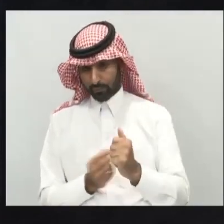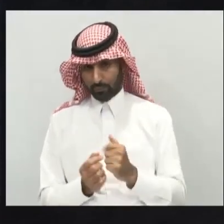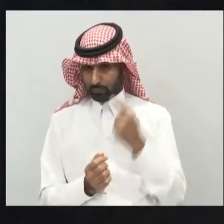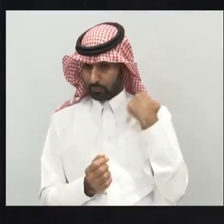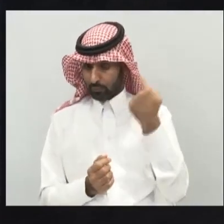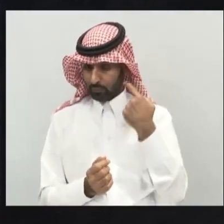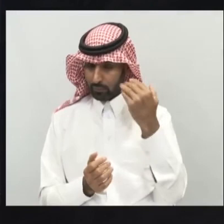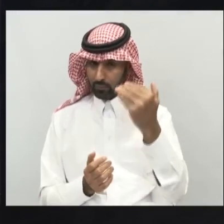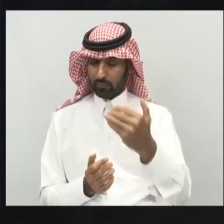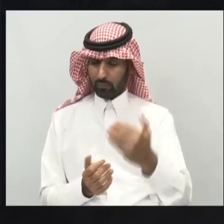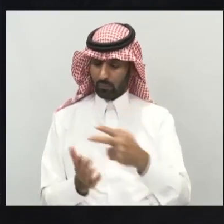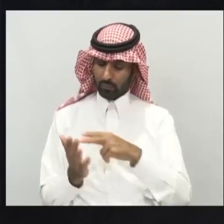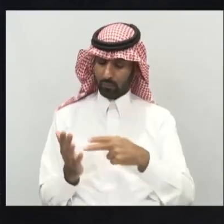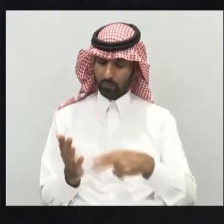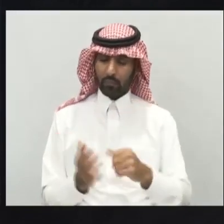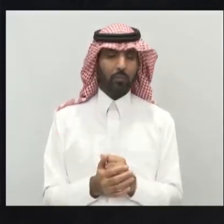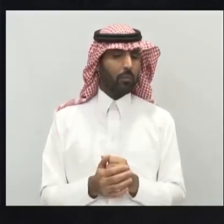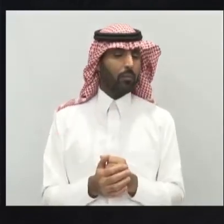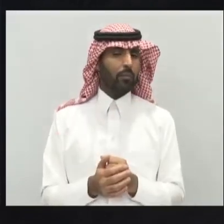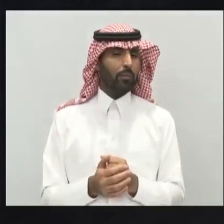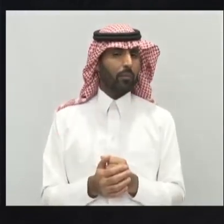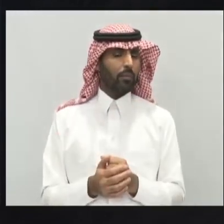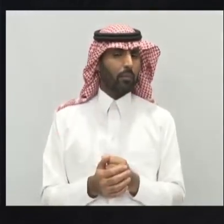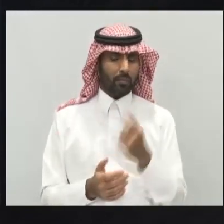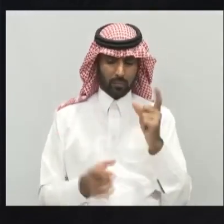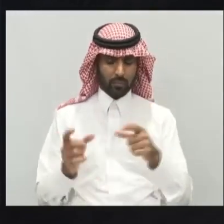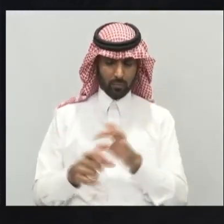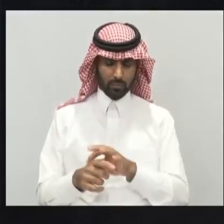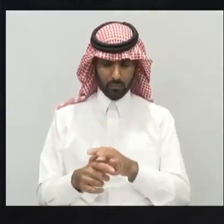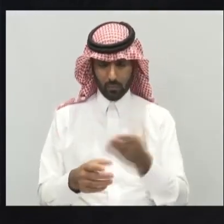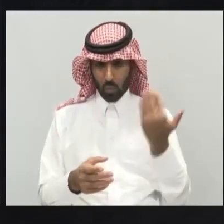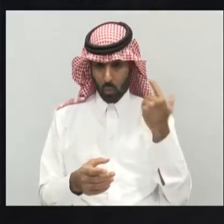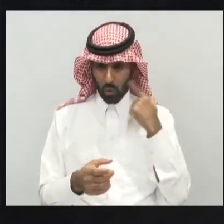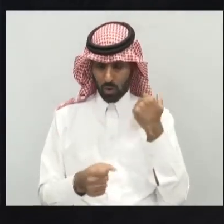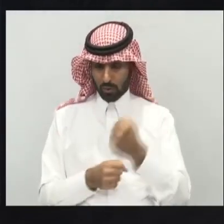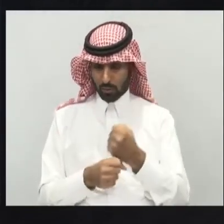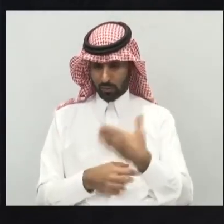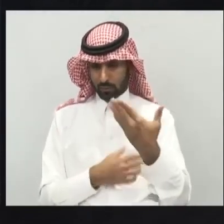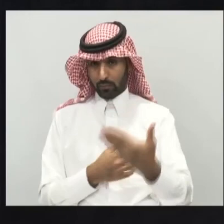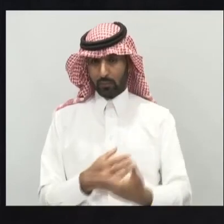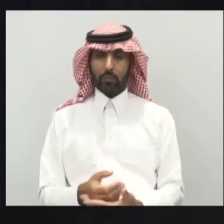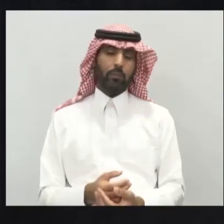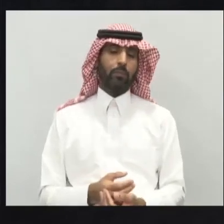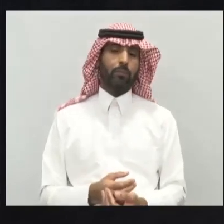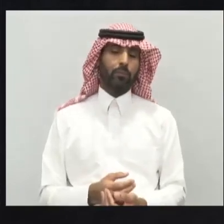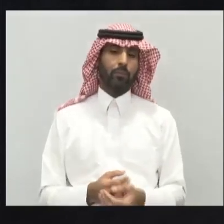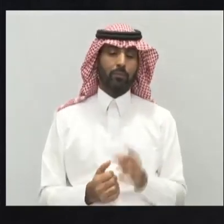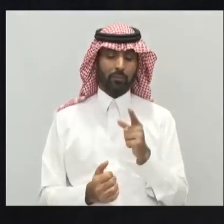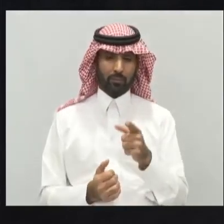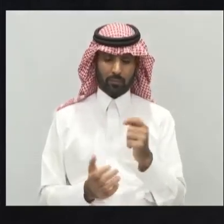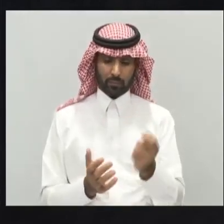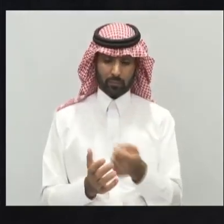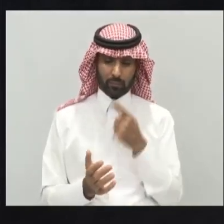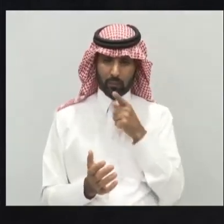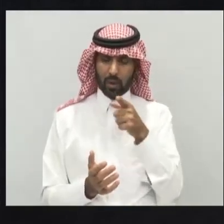heard the comments, you read the comments of people who experienced these adventures. Now, you have to